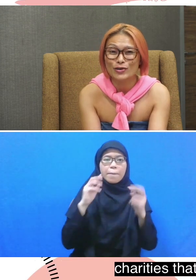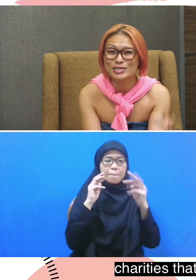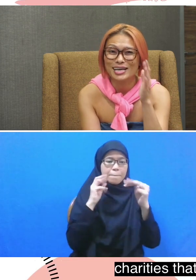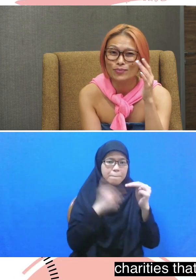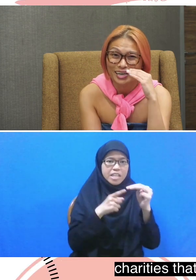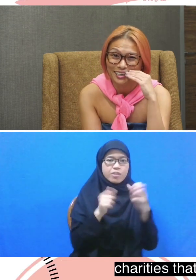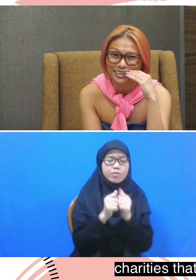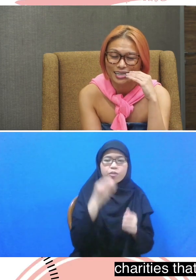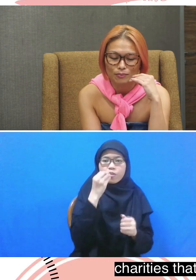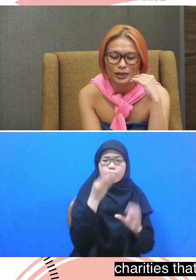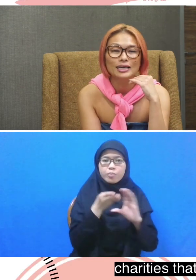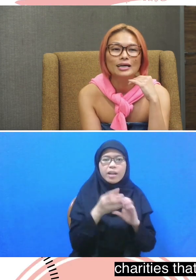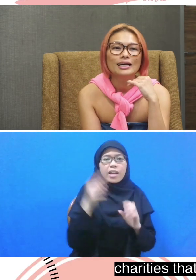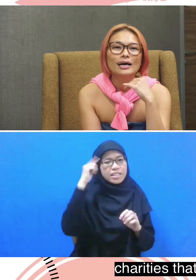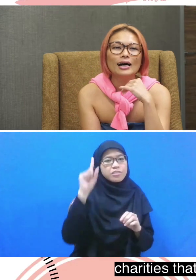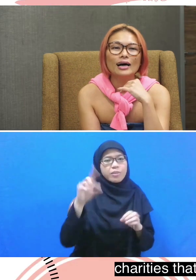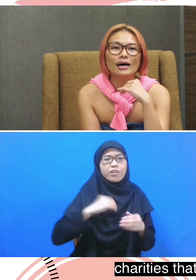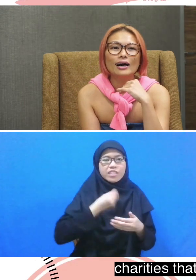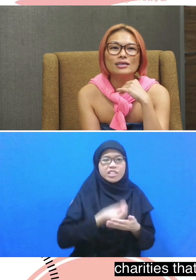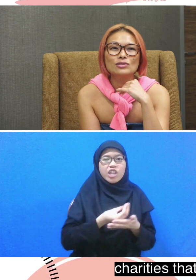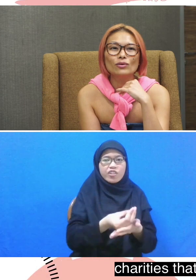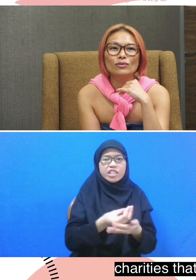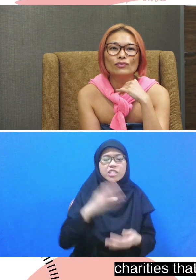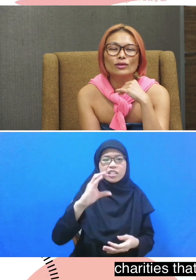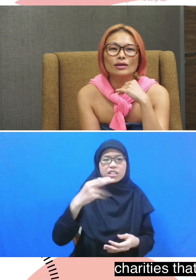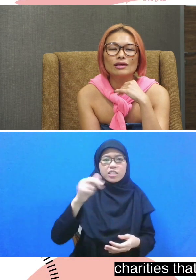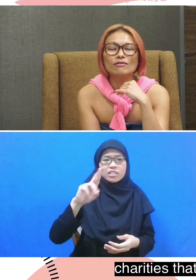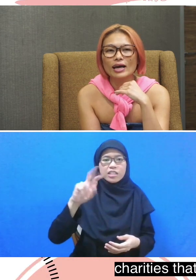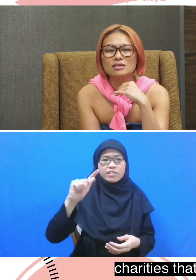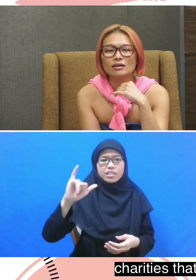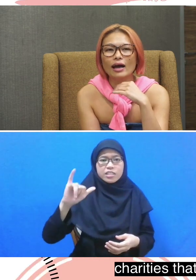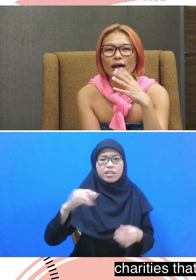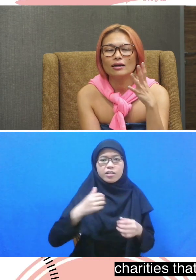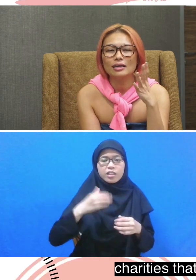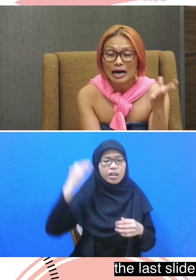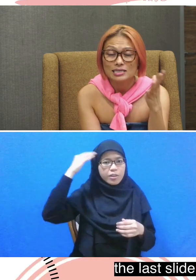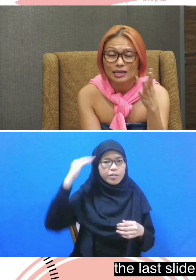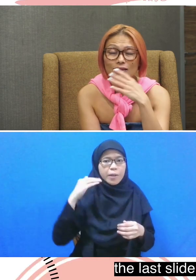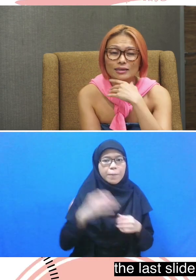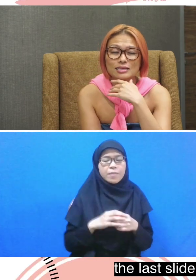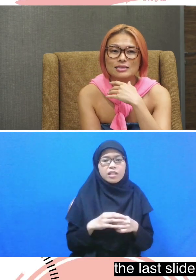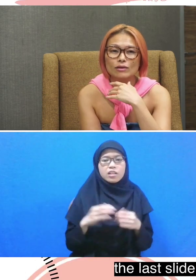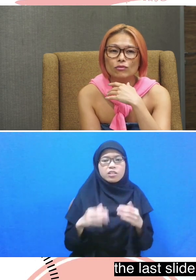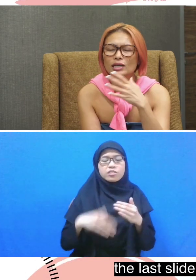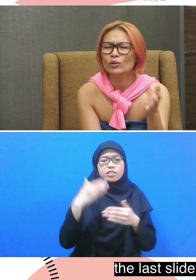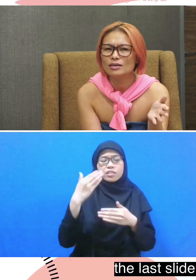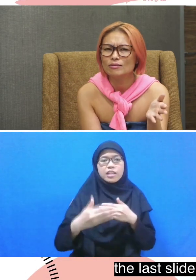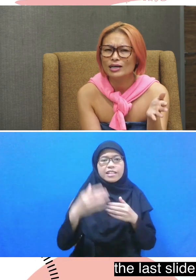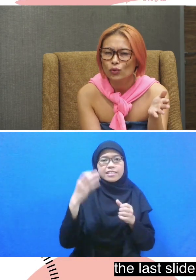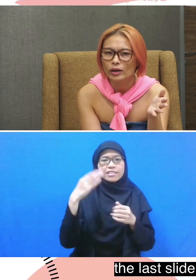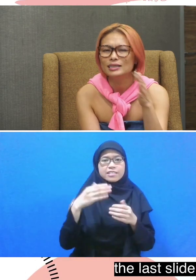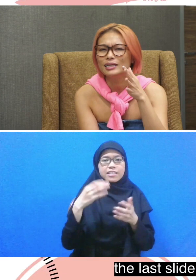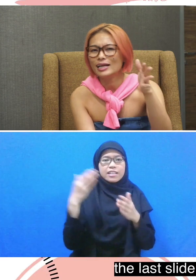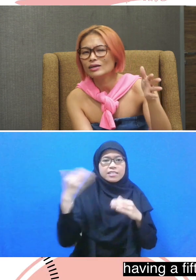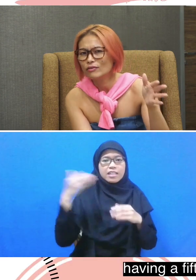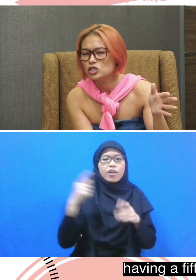of the charities that I'll be hitting at some point. And so, in fact, the last light here is really what's in my